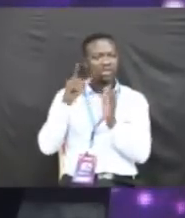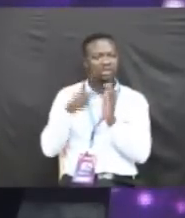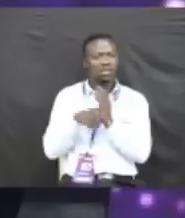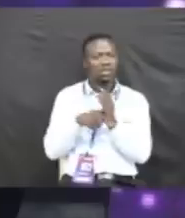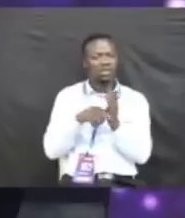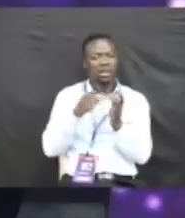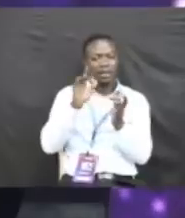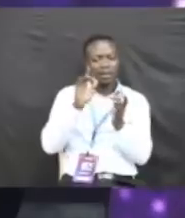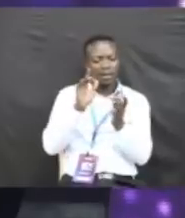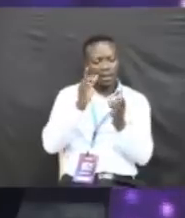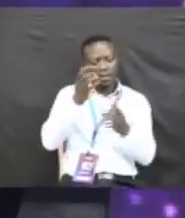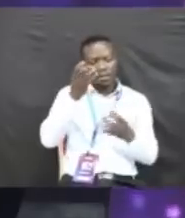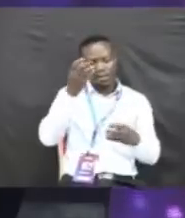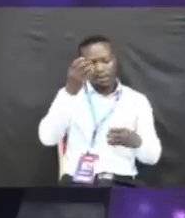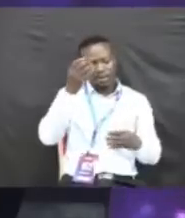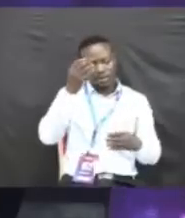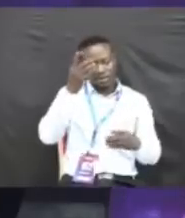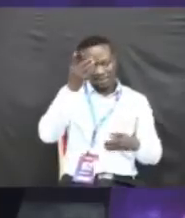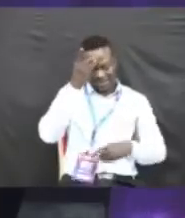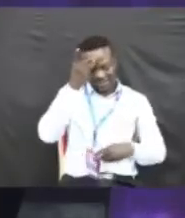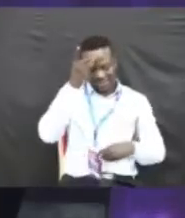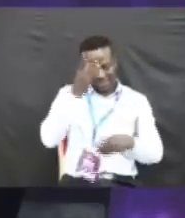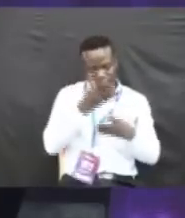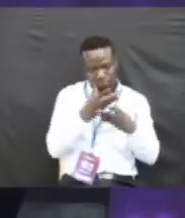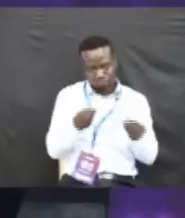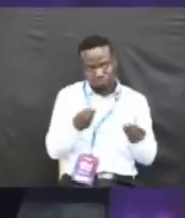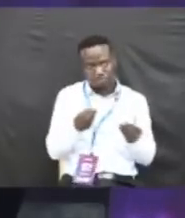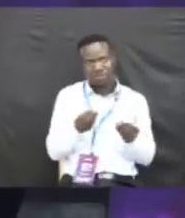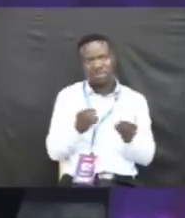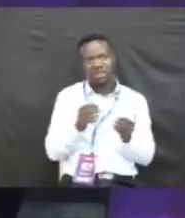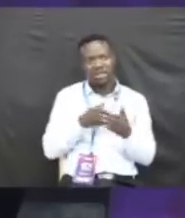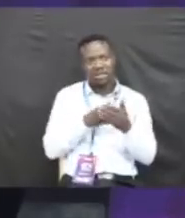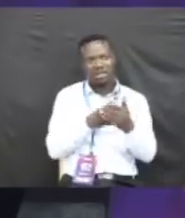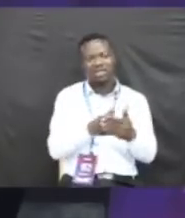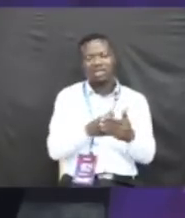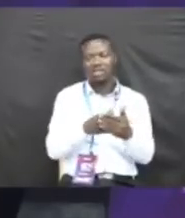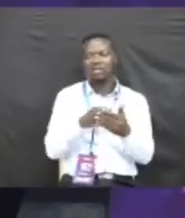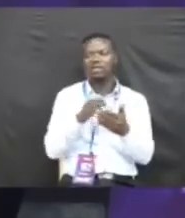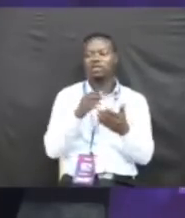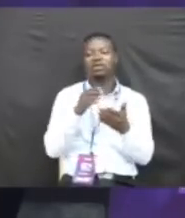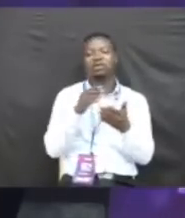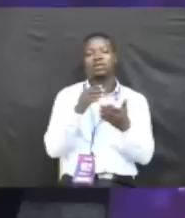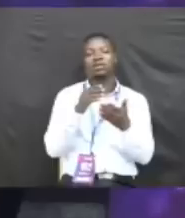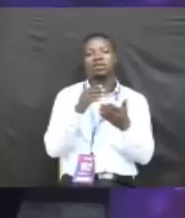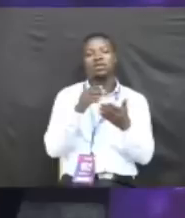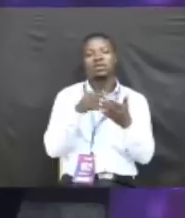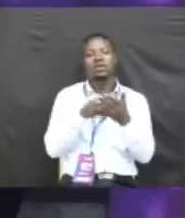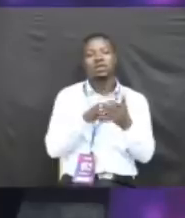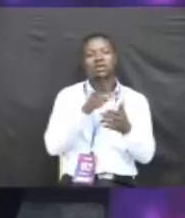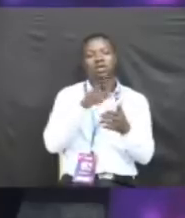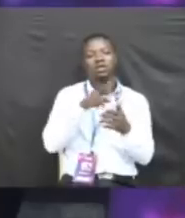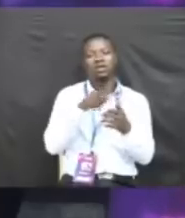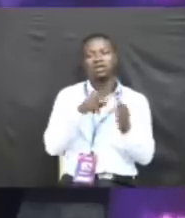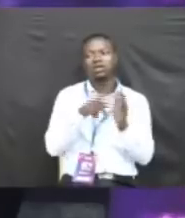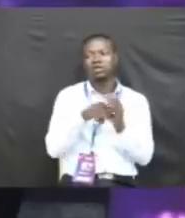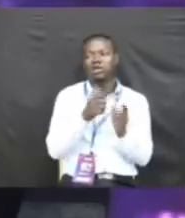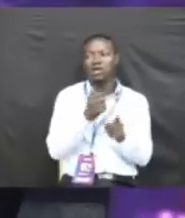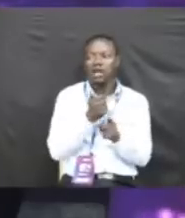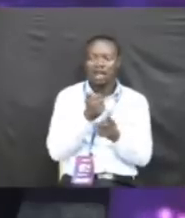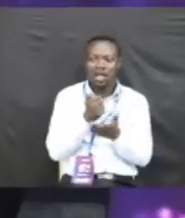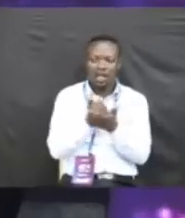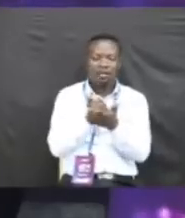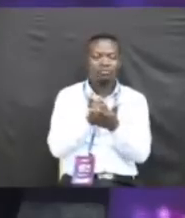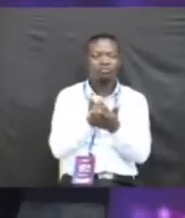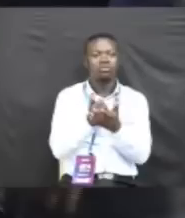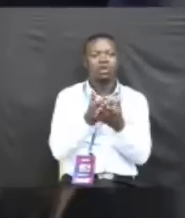disease management in leading the greater crowd response team of covid-19 outbreak at the PCC isolation treatment